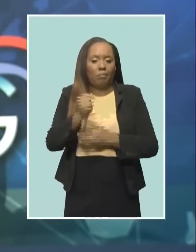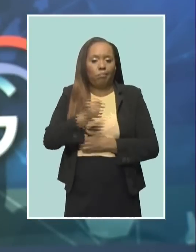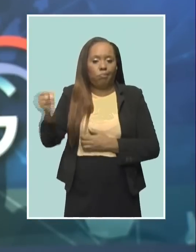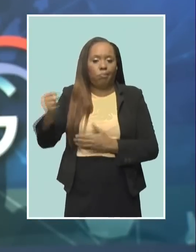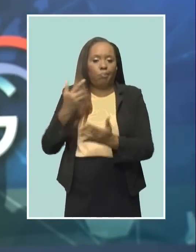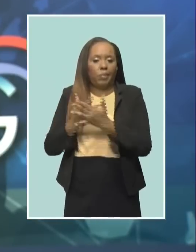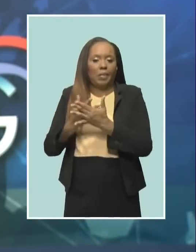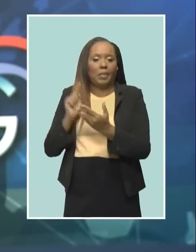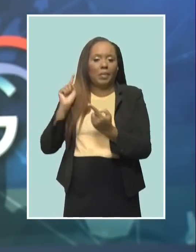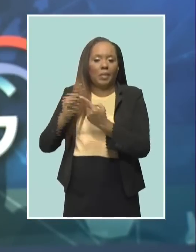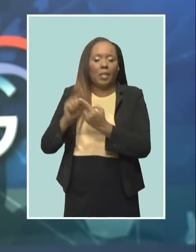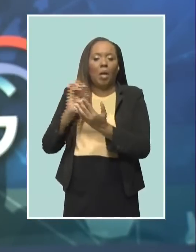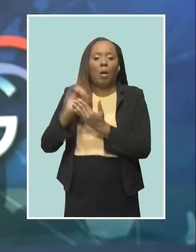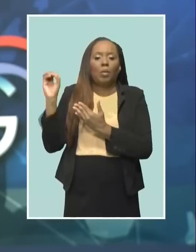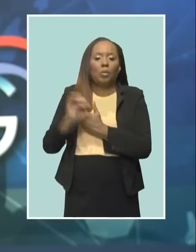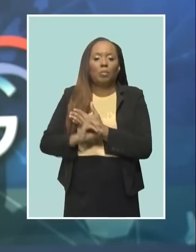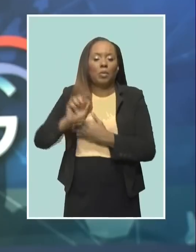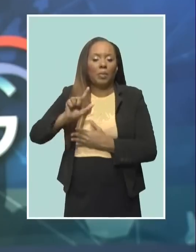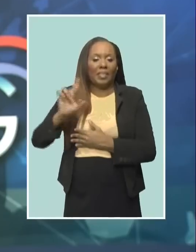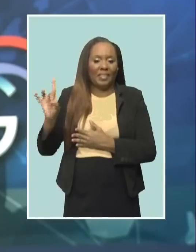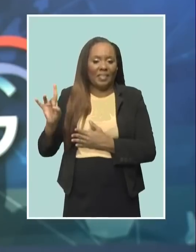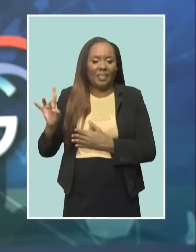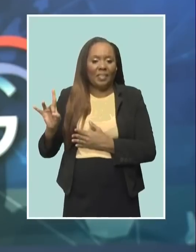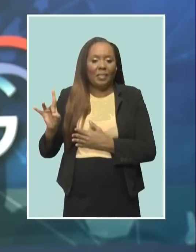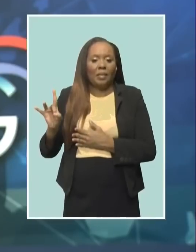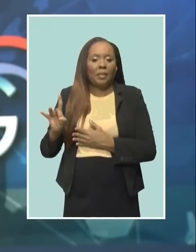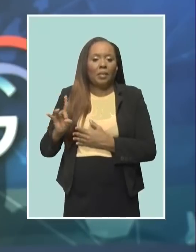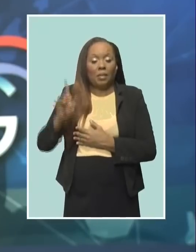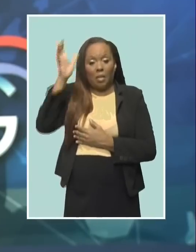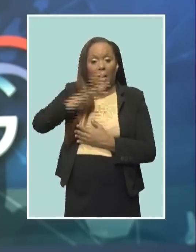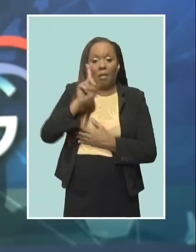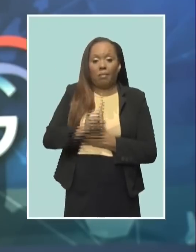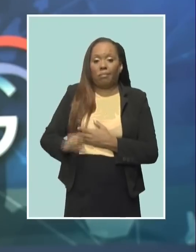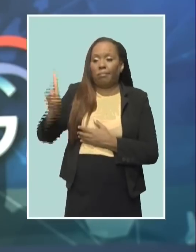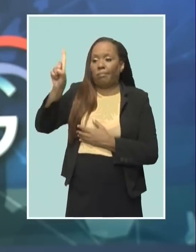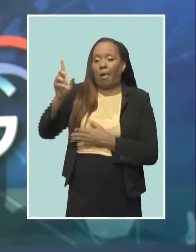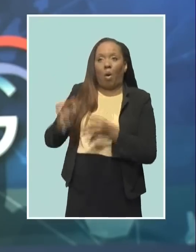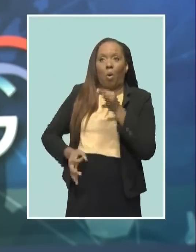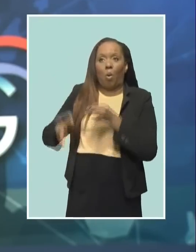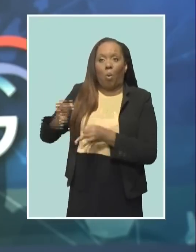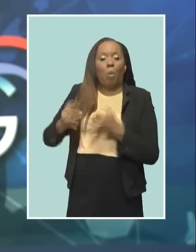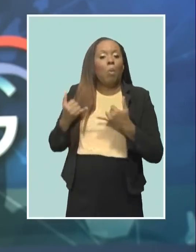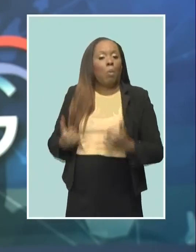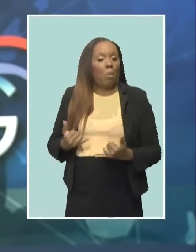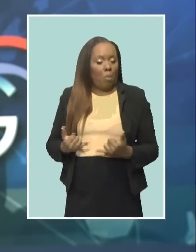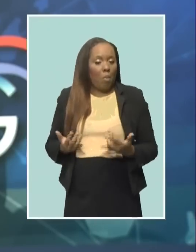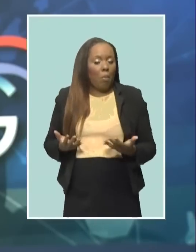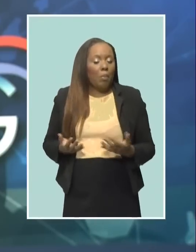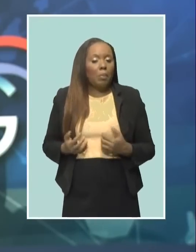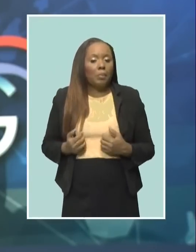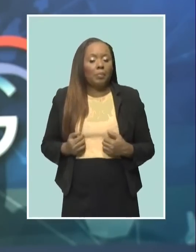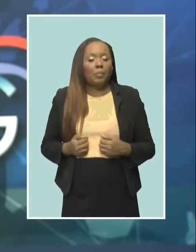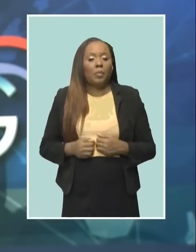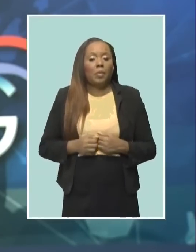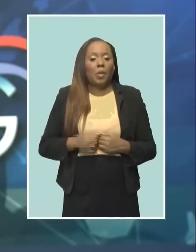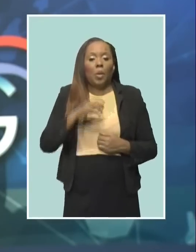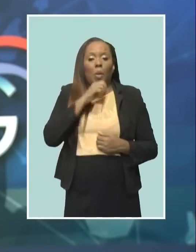to Dodds Prison until October 28th. This after he appeared in the District C Magistrates Court earlier